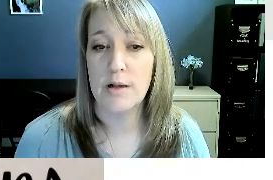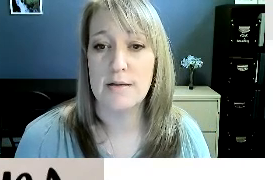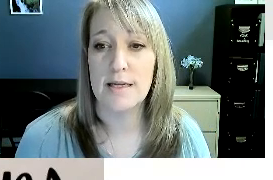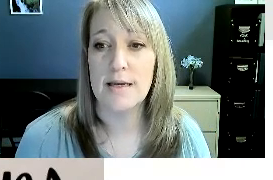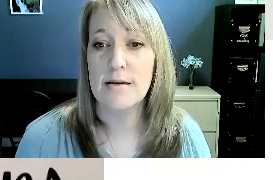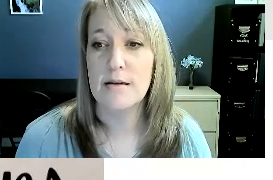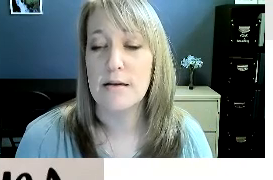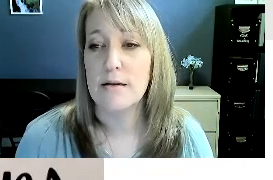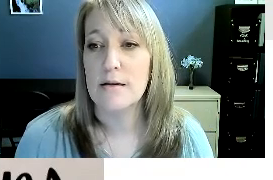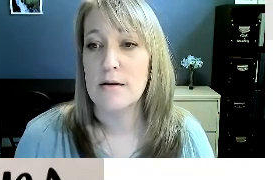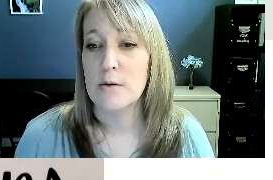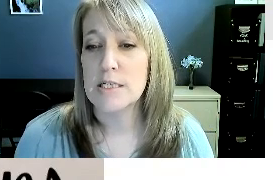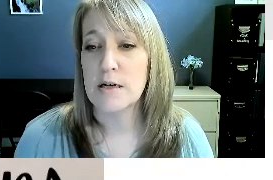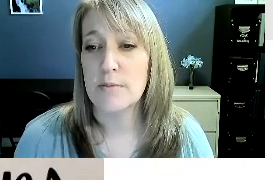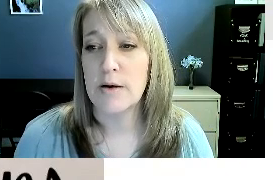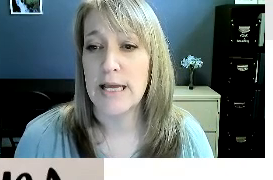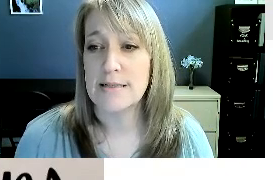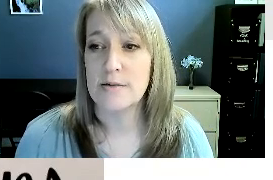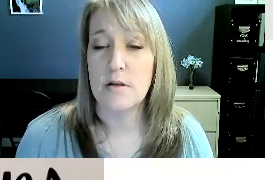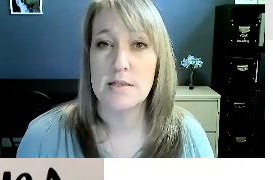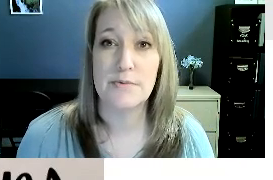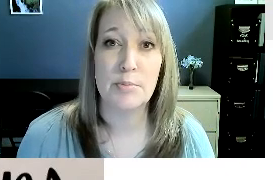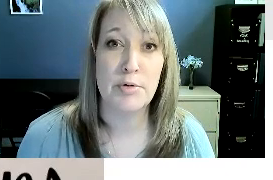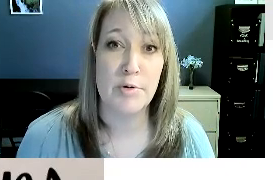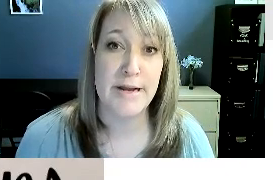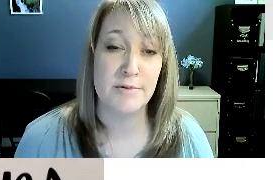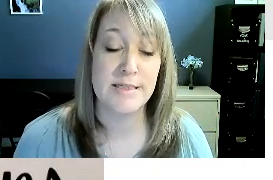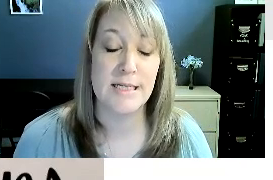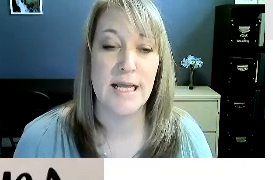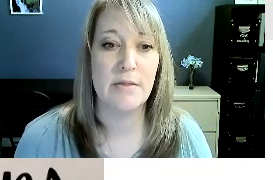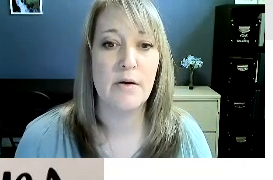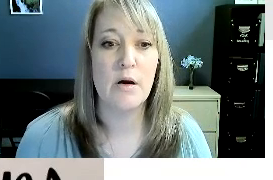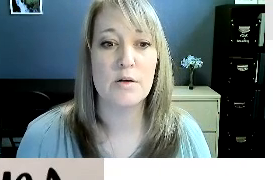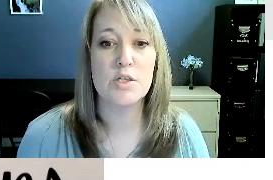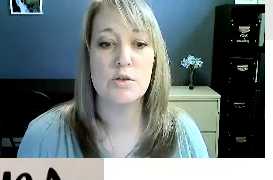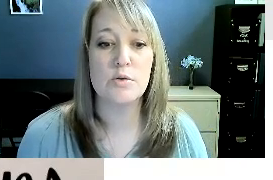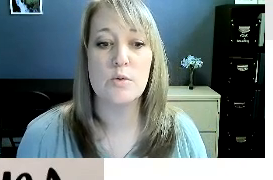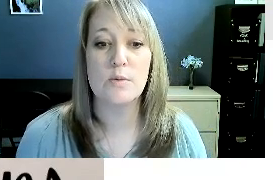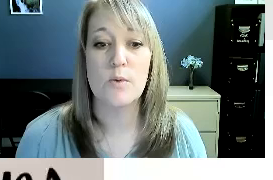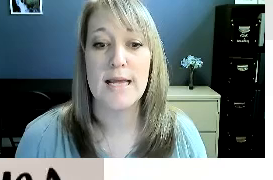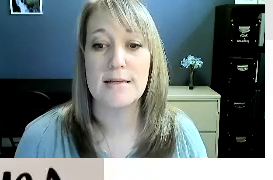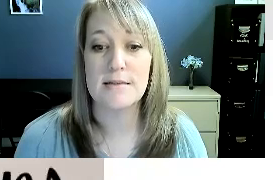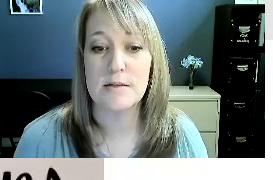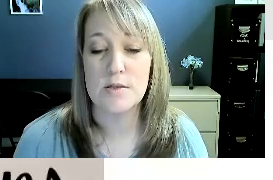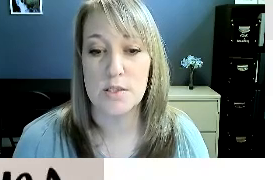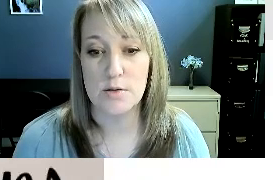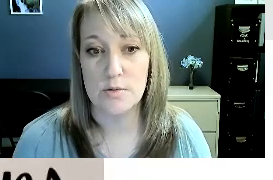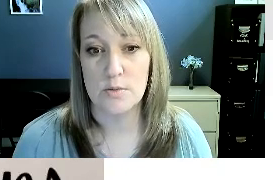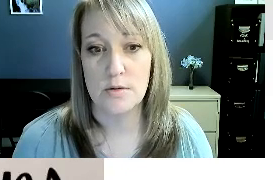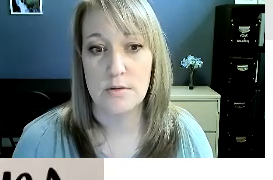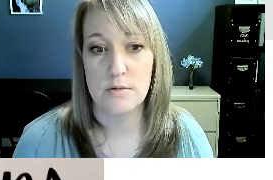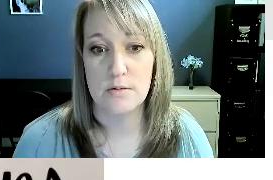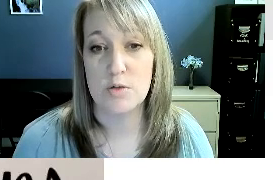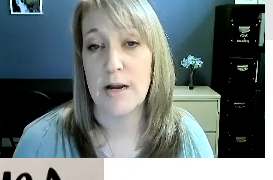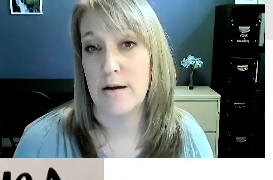just quickly, I want to talk about ASL gloss for pronouns today. There are two ways